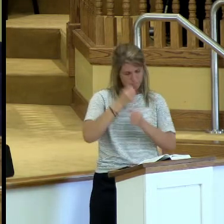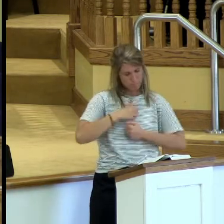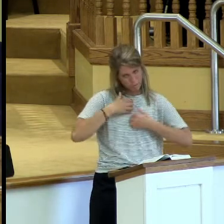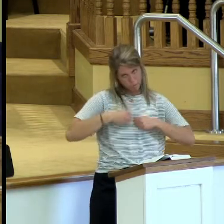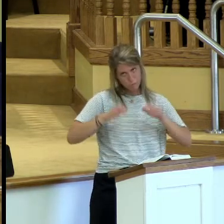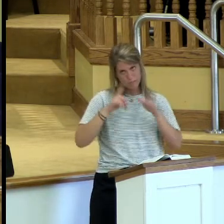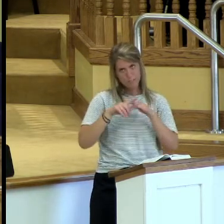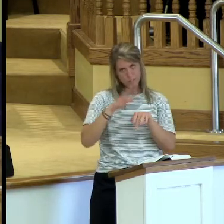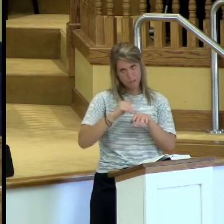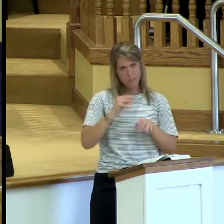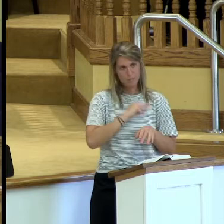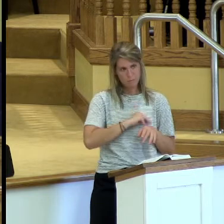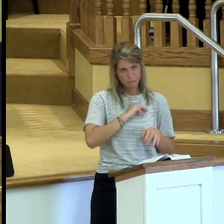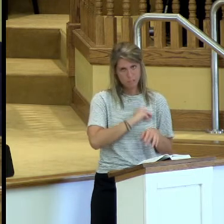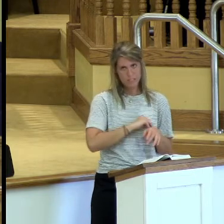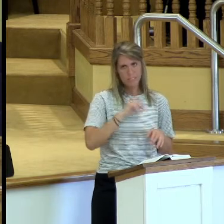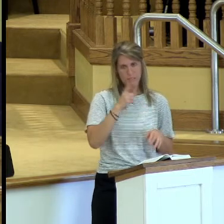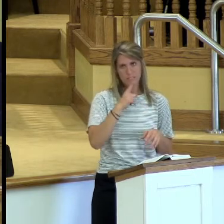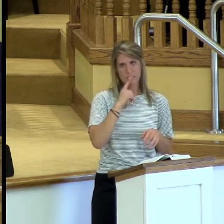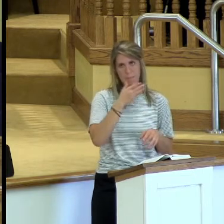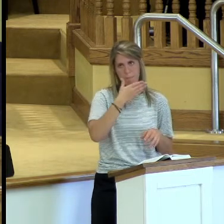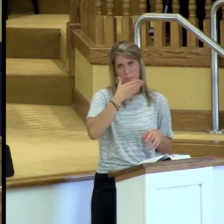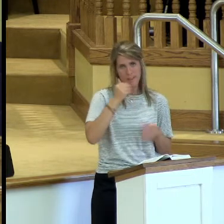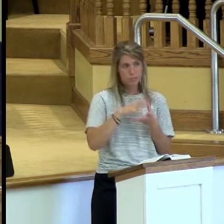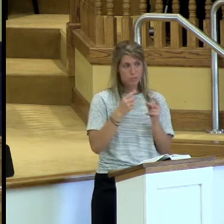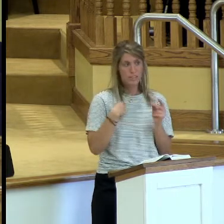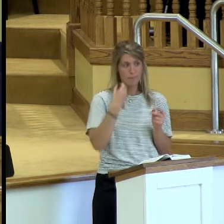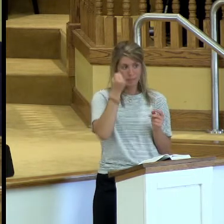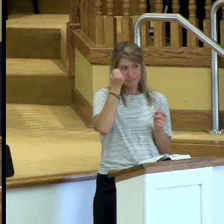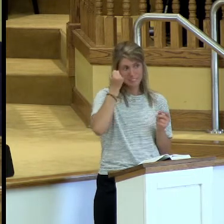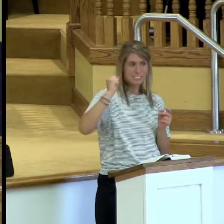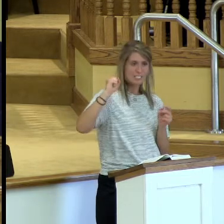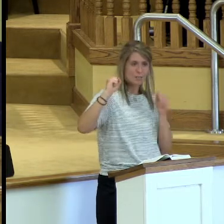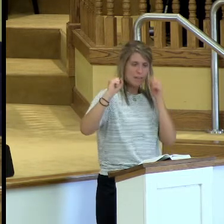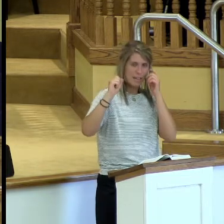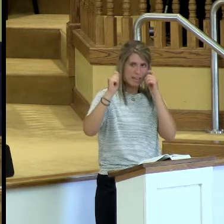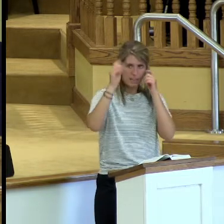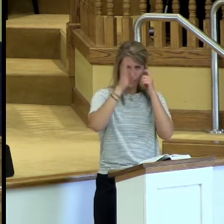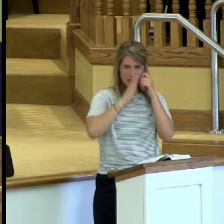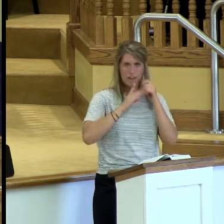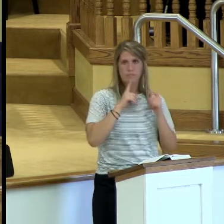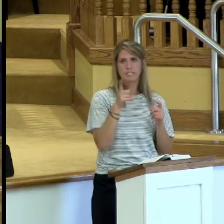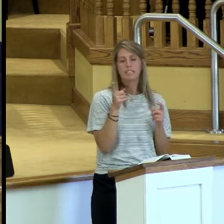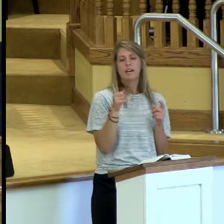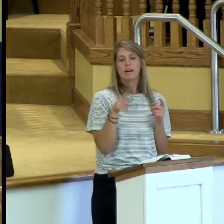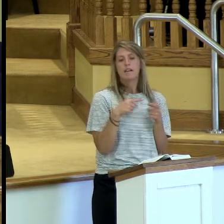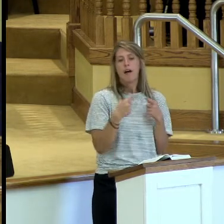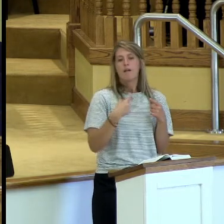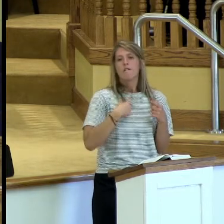field, this is the best story I've got ever about disobeying God, right? It wasn't even a disobedience. It was just me being